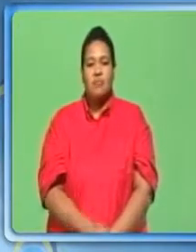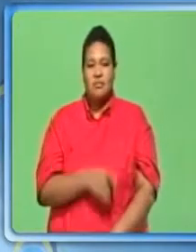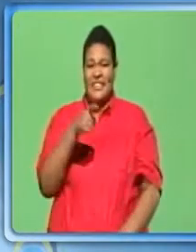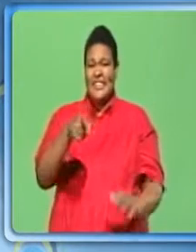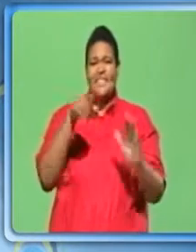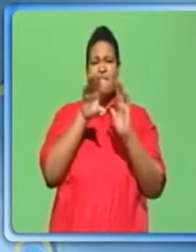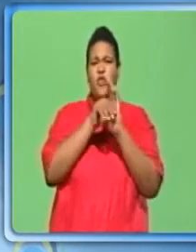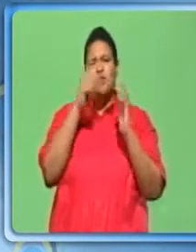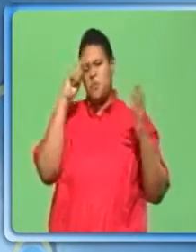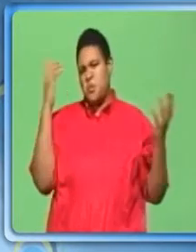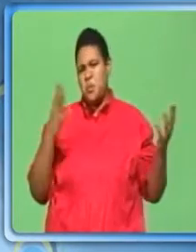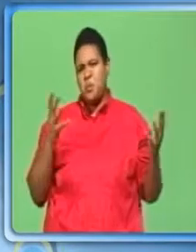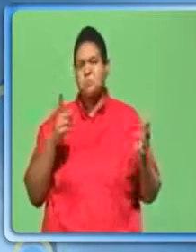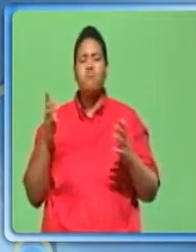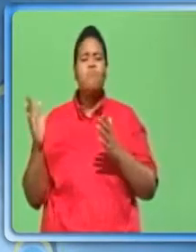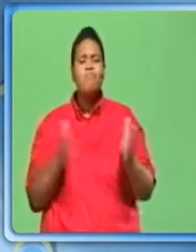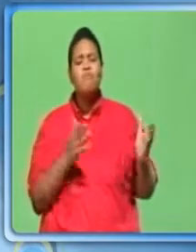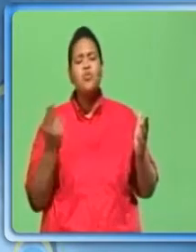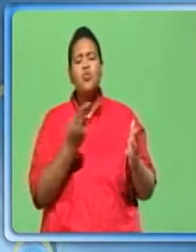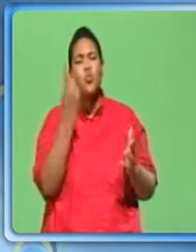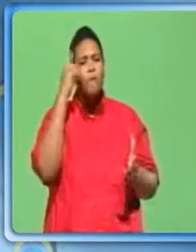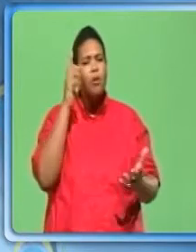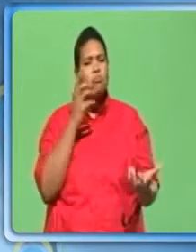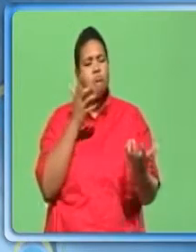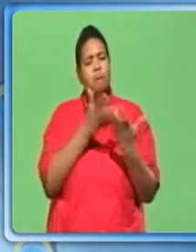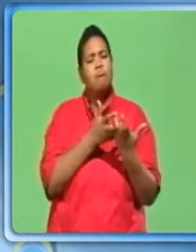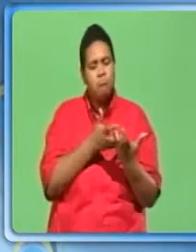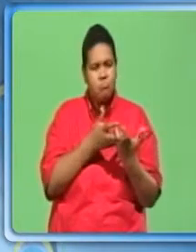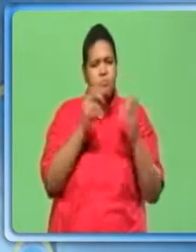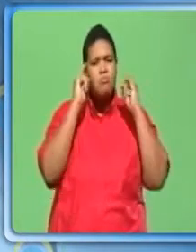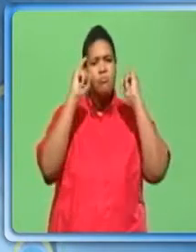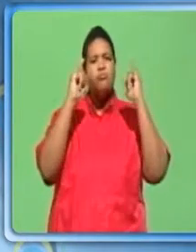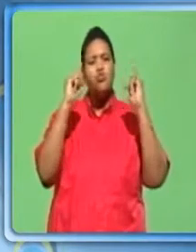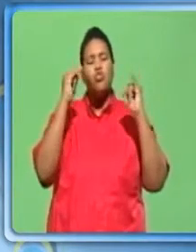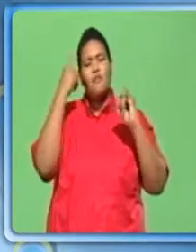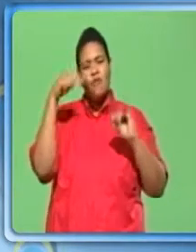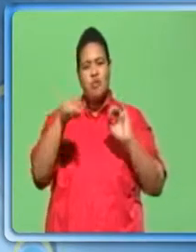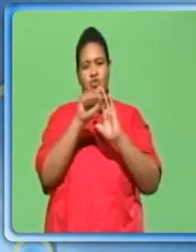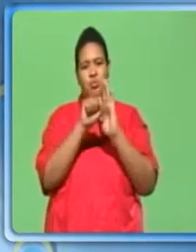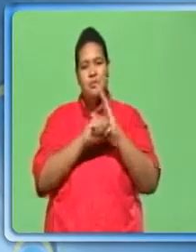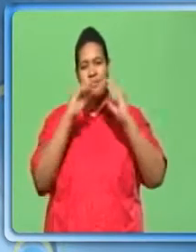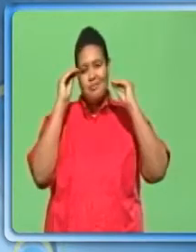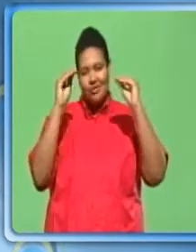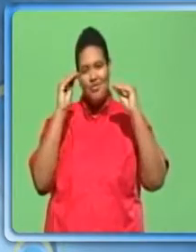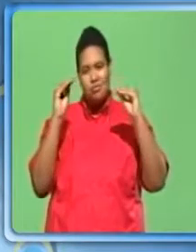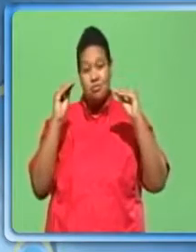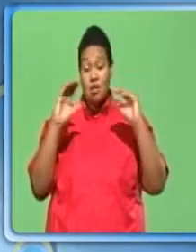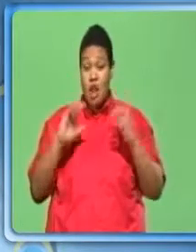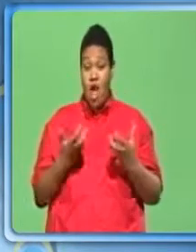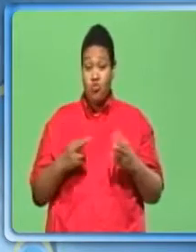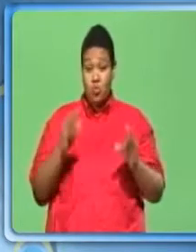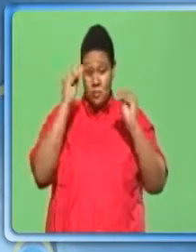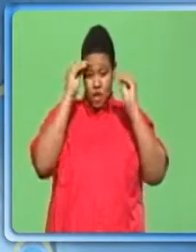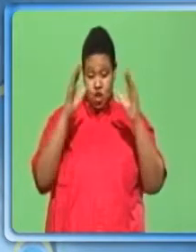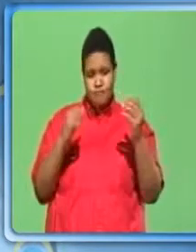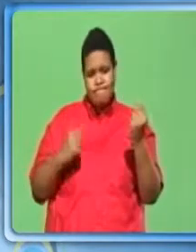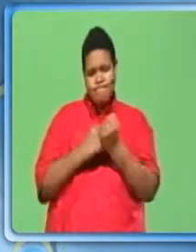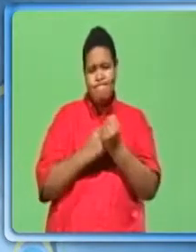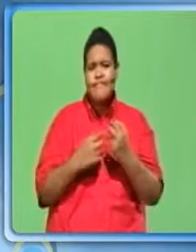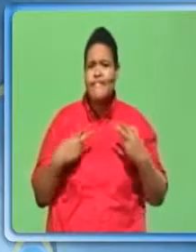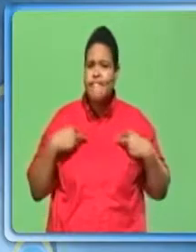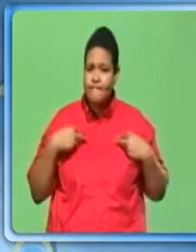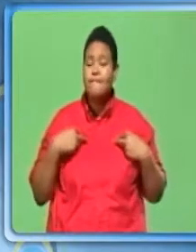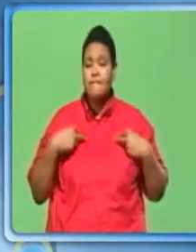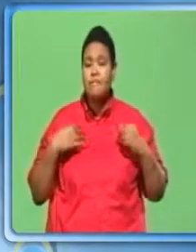These videos are intended to be used to complement the instruction of this subject by classroom teachers as